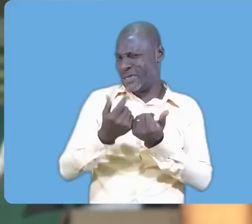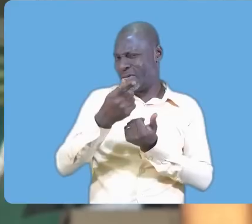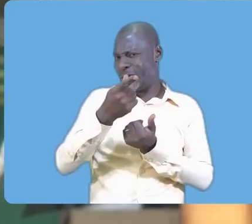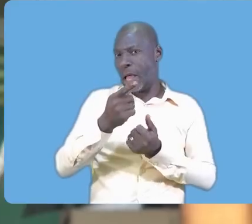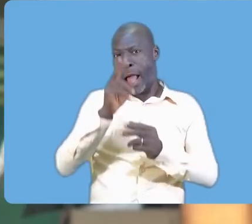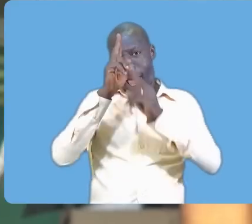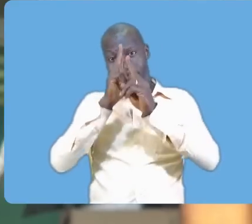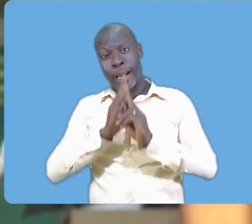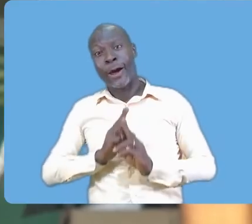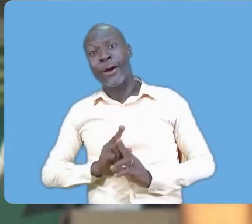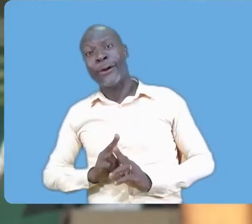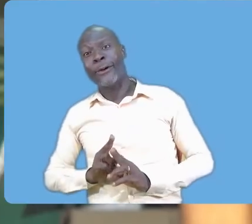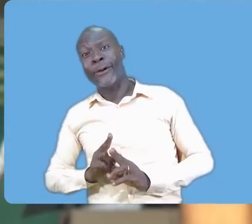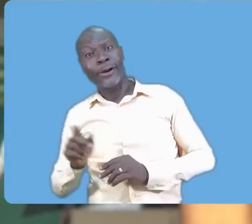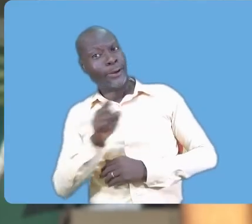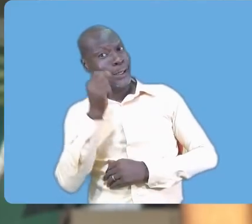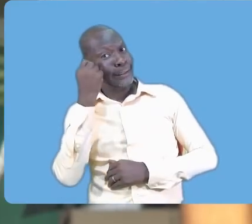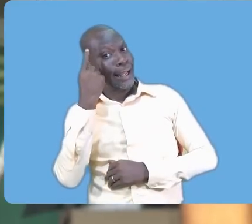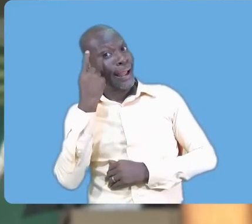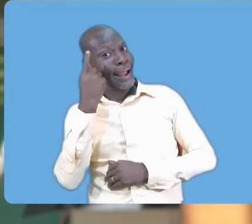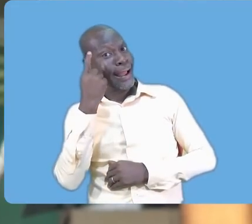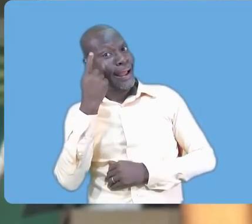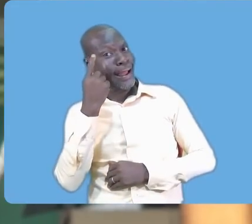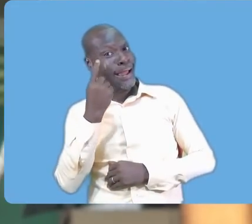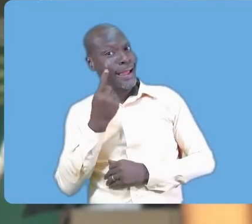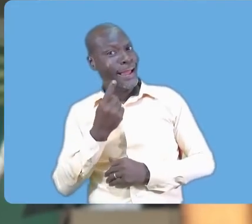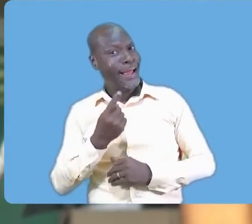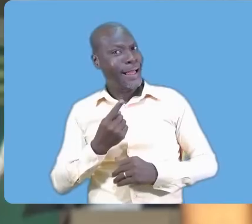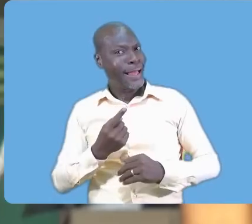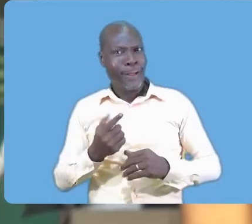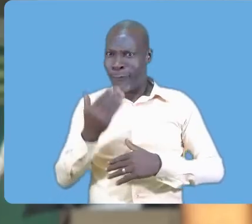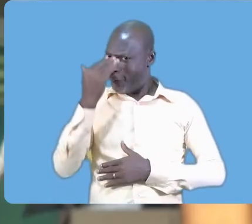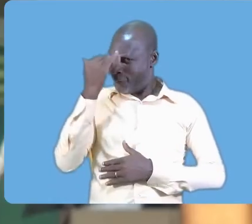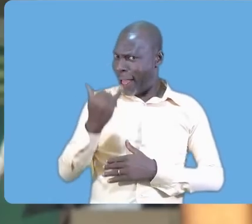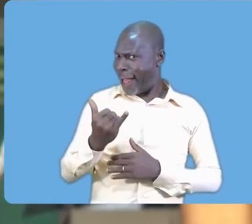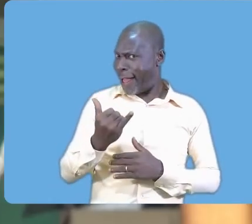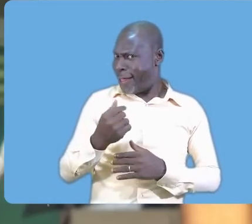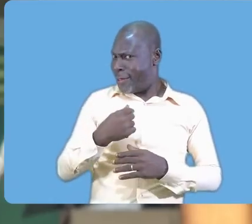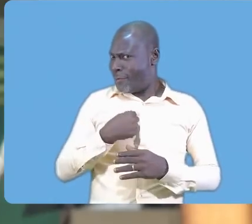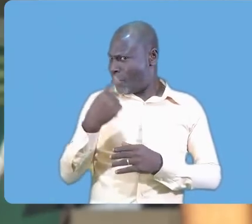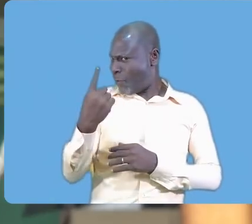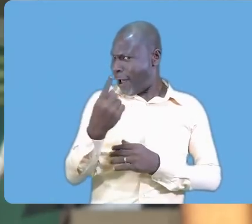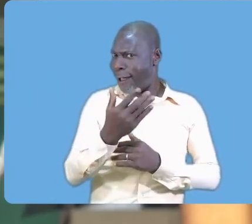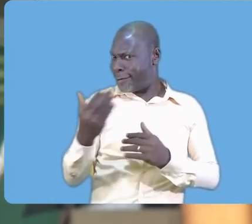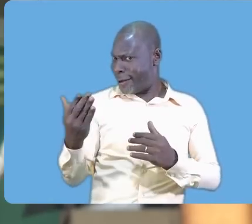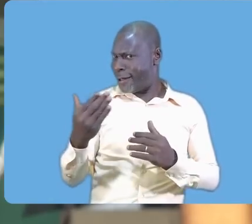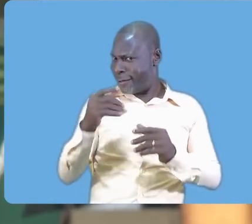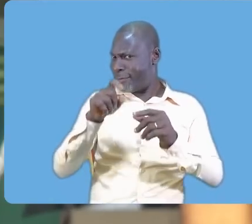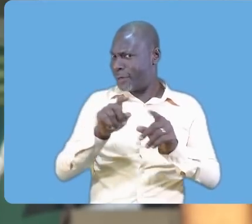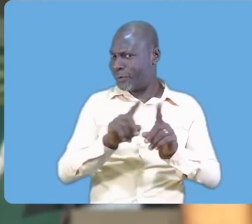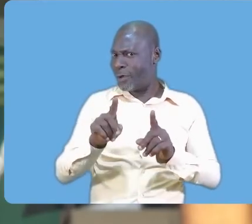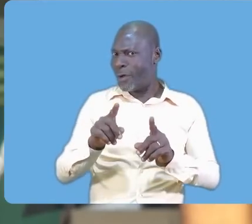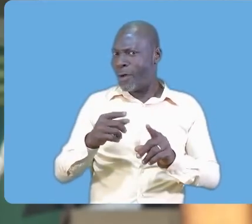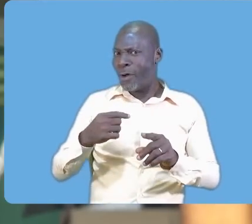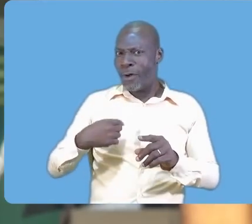hello uti de okana se ade ba ko atwa se ye ti ase ne se